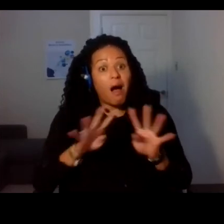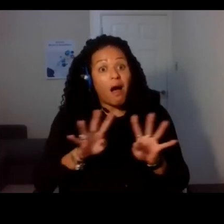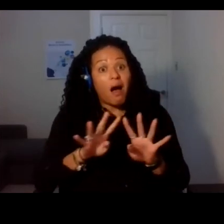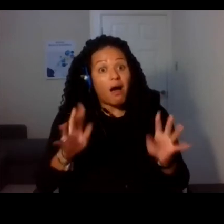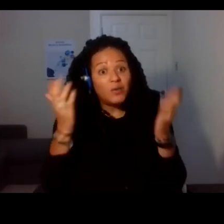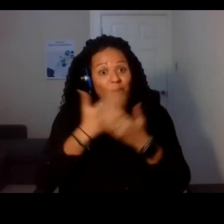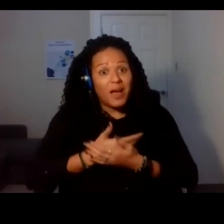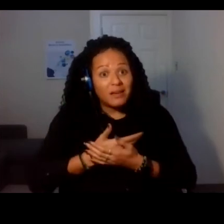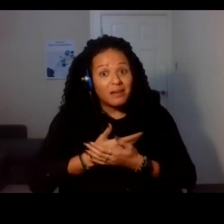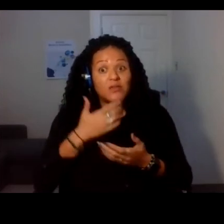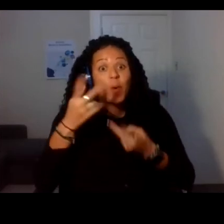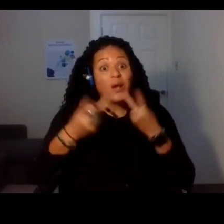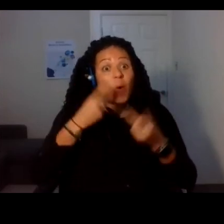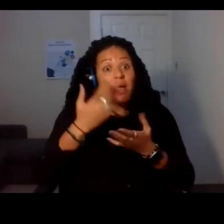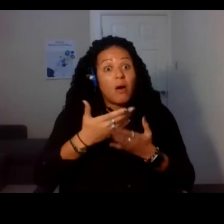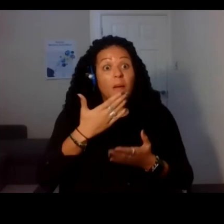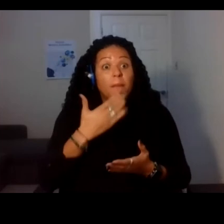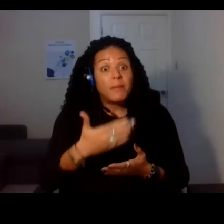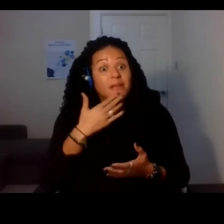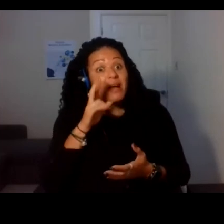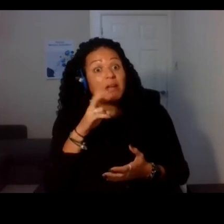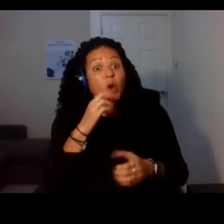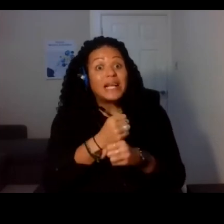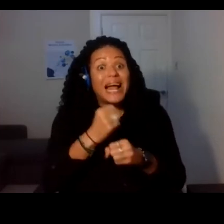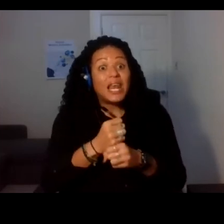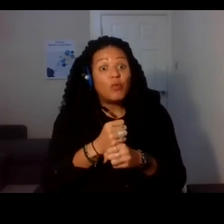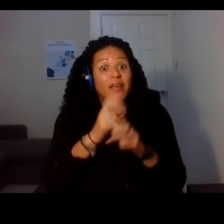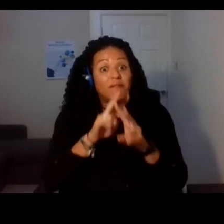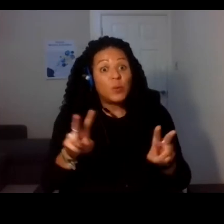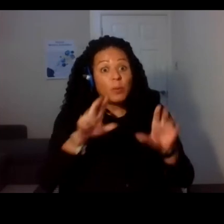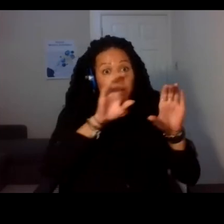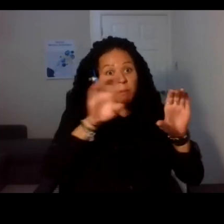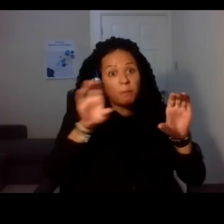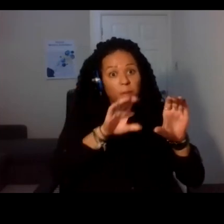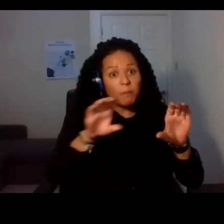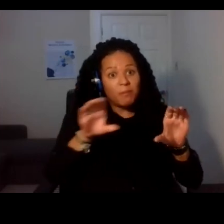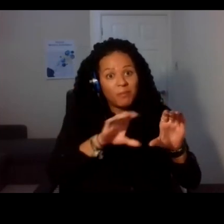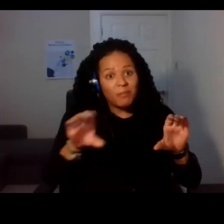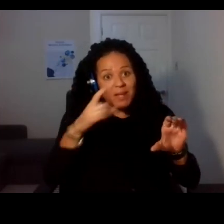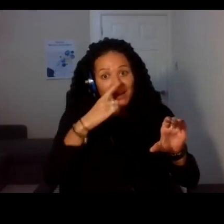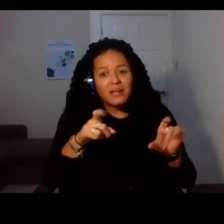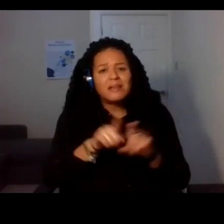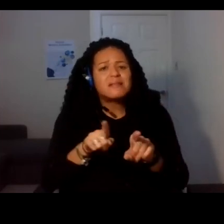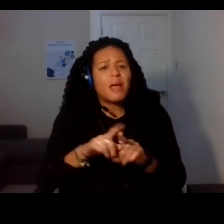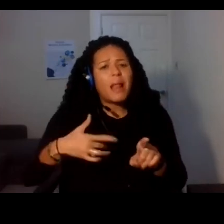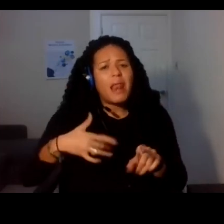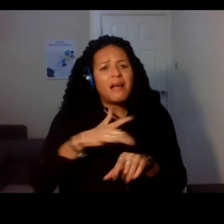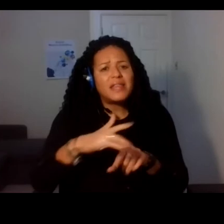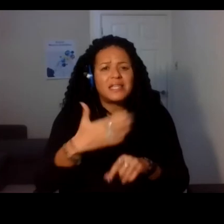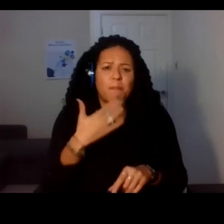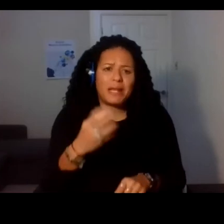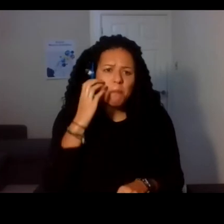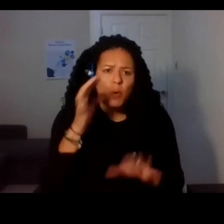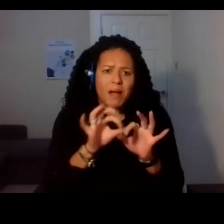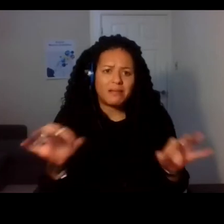the choir are on, please switch to gallery view. As in the live theatre, please put mobile phones on silent